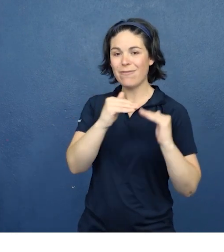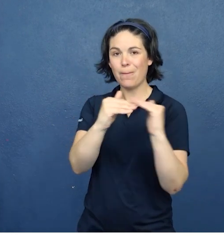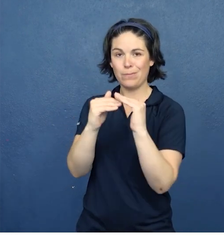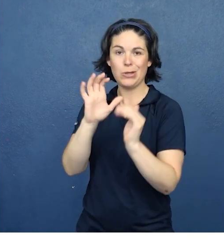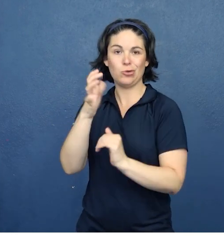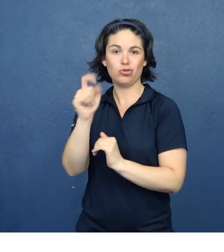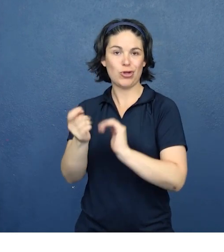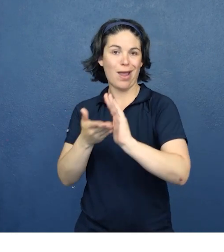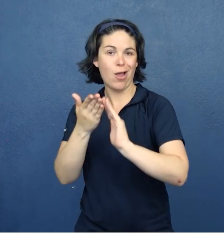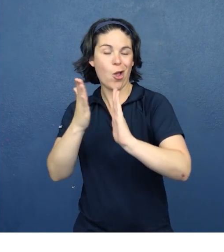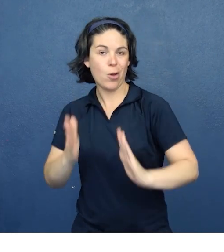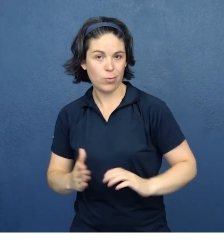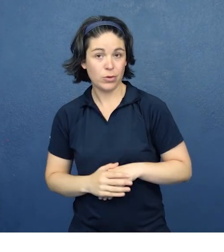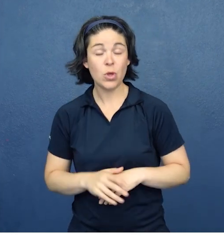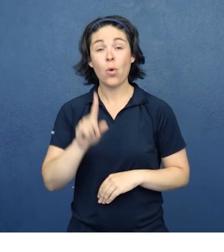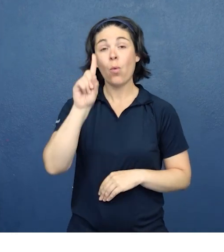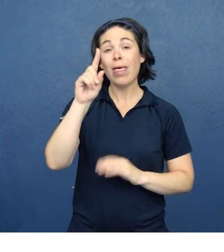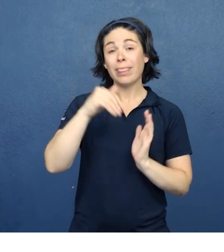operators.